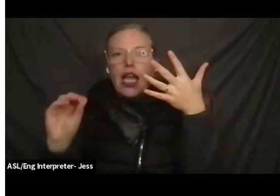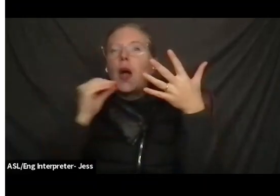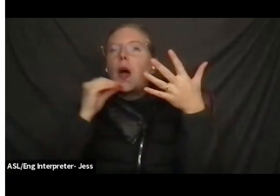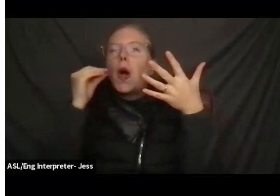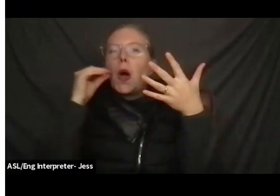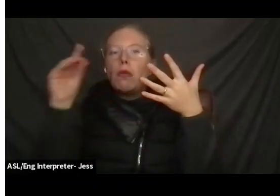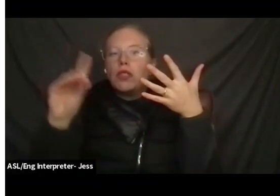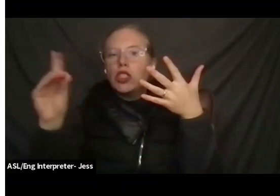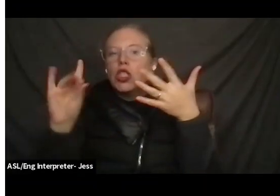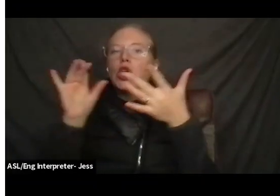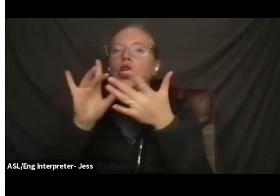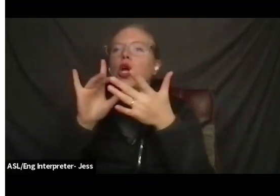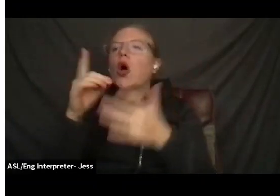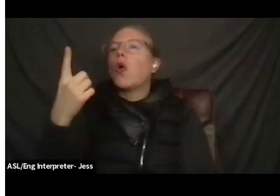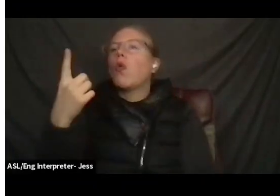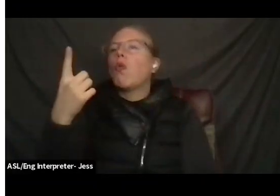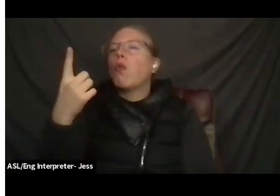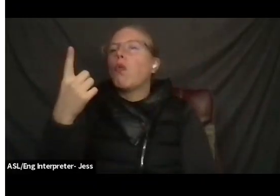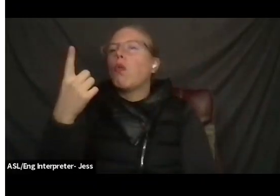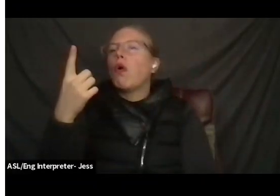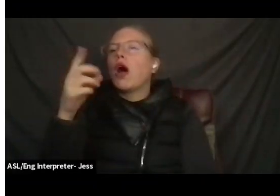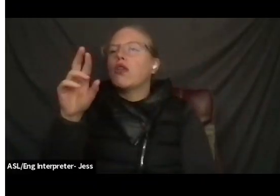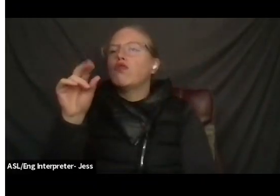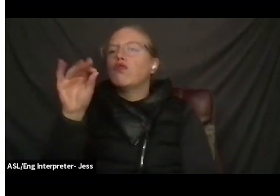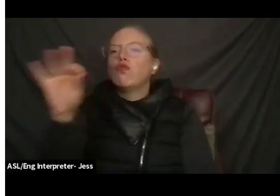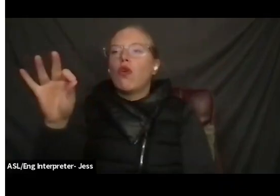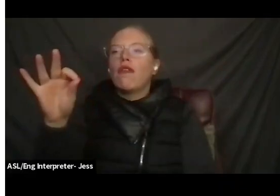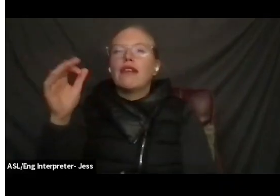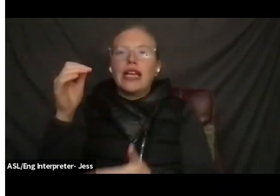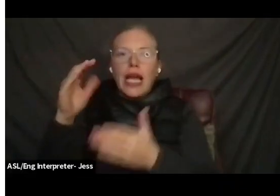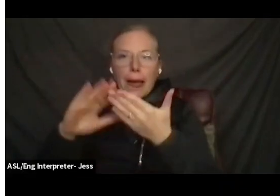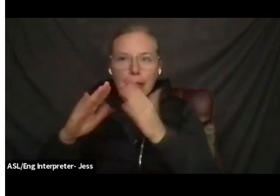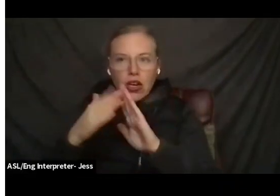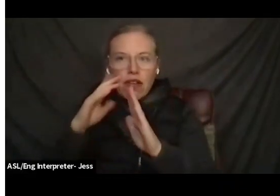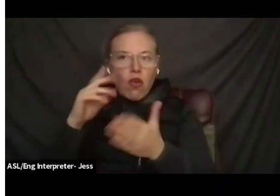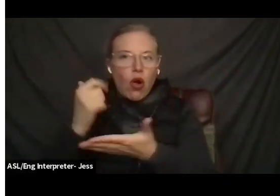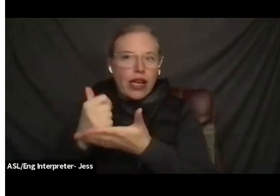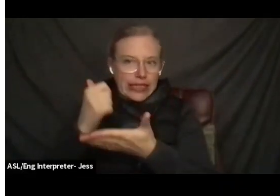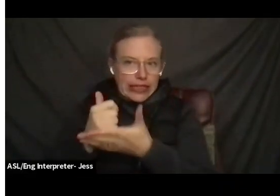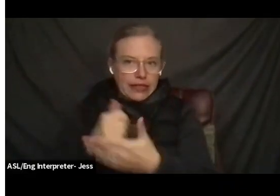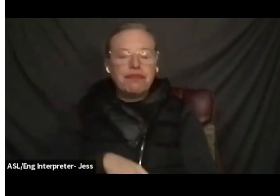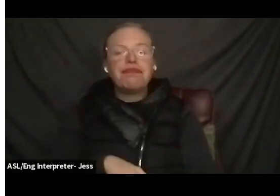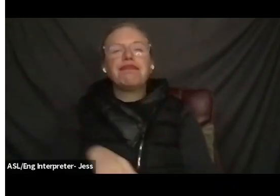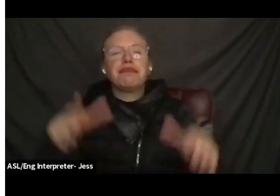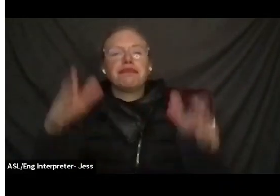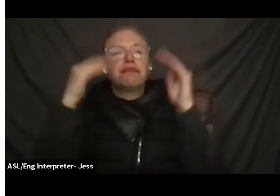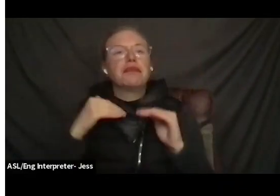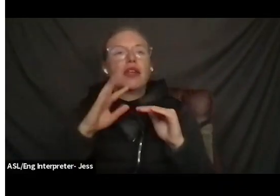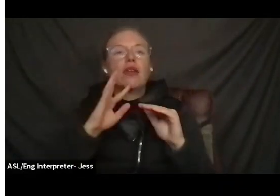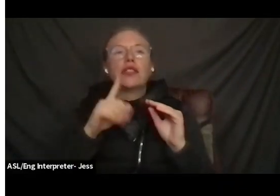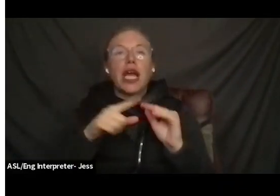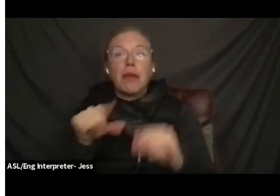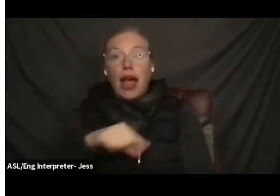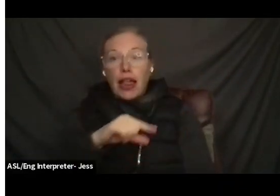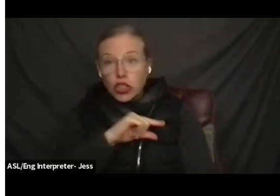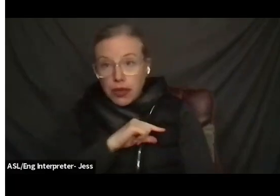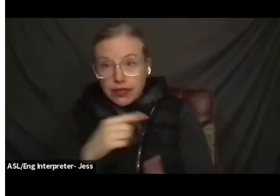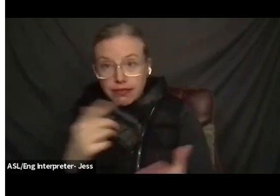should contact One Roof Community Housing for assistance. First, we'll talk about